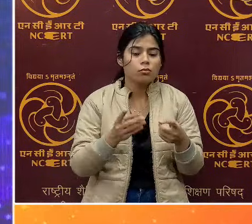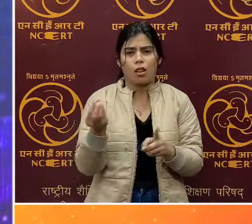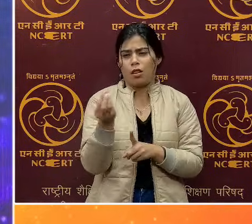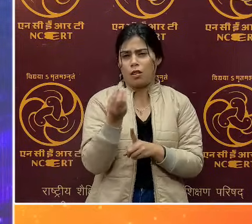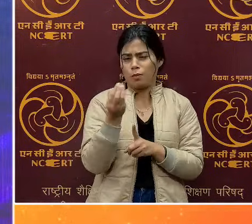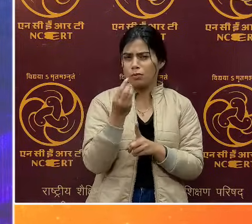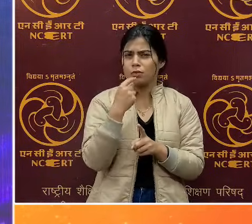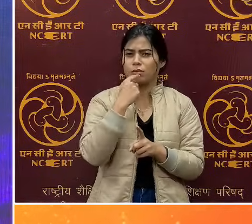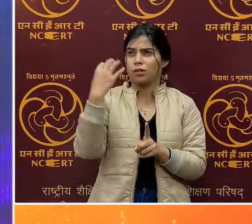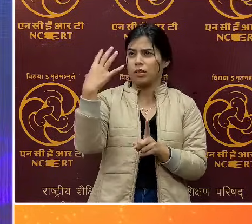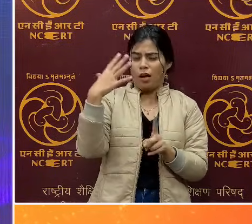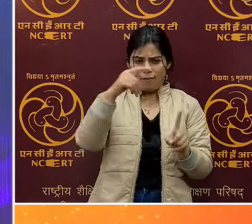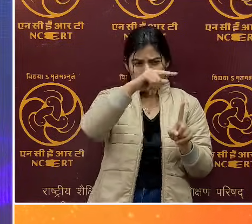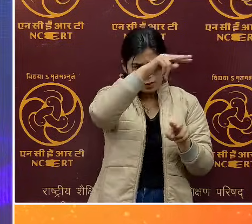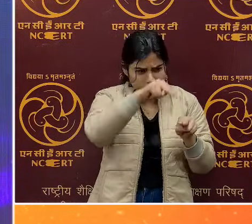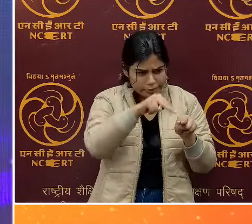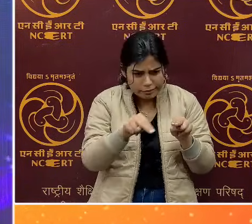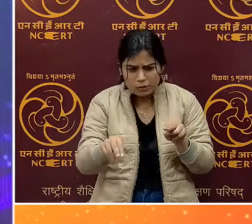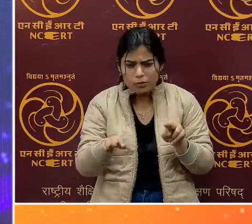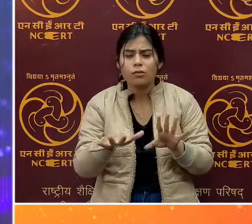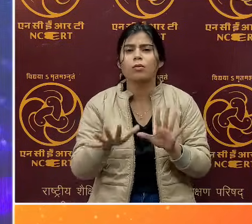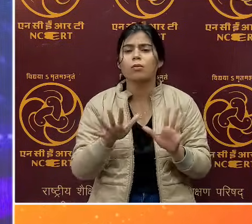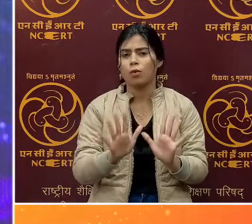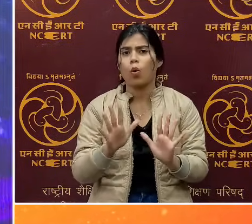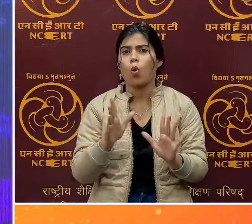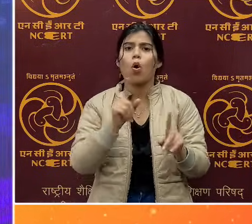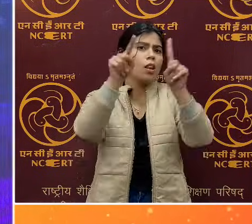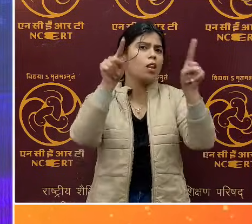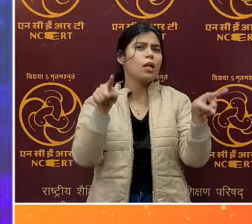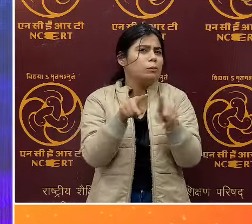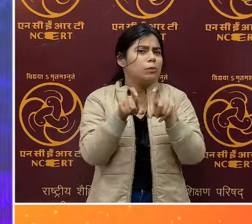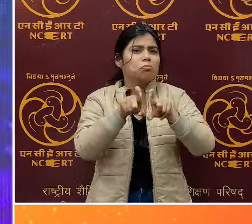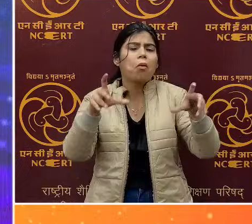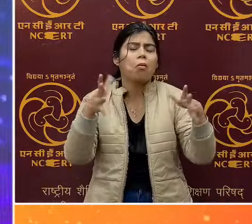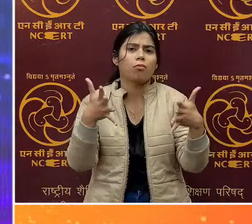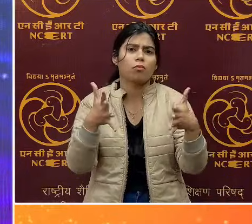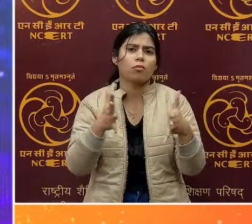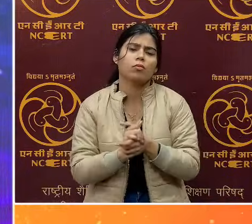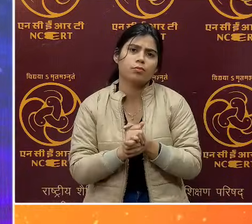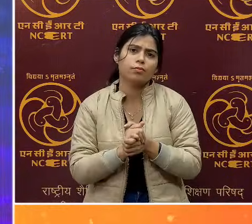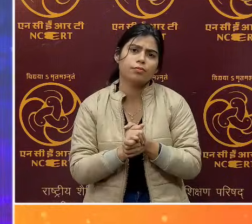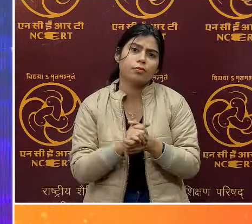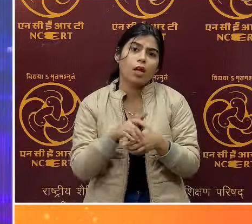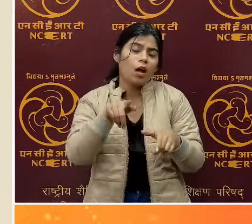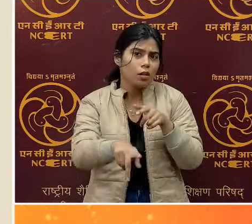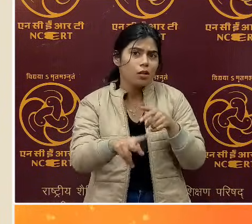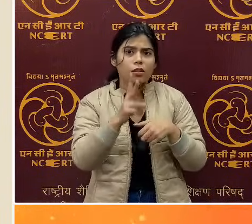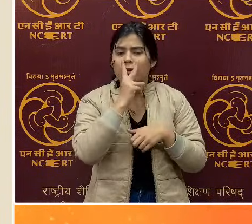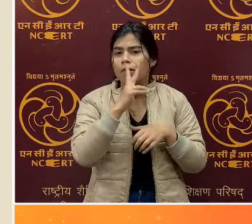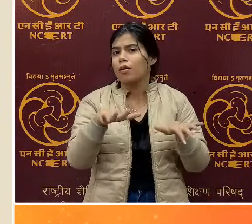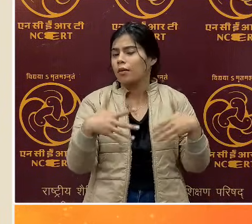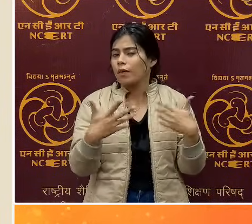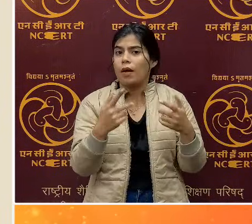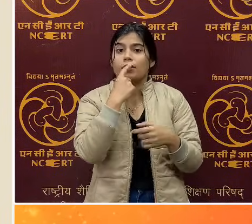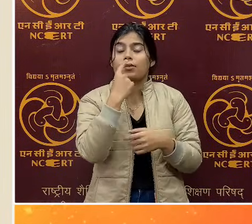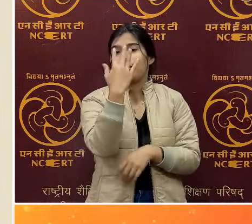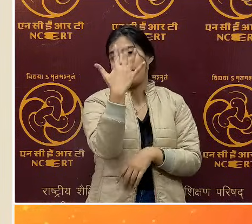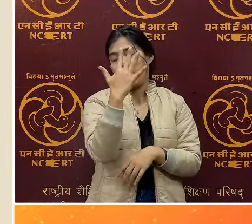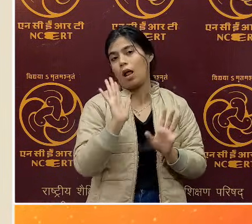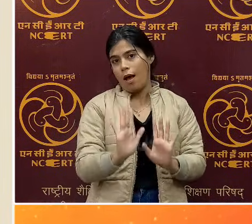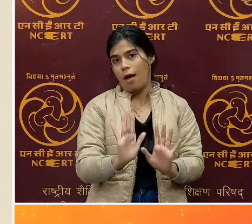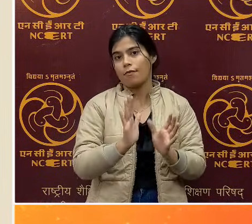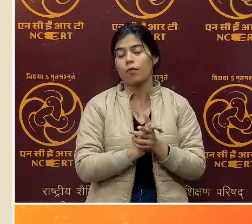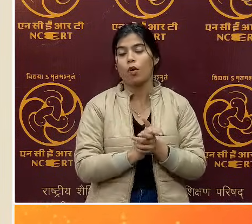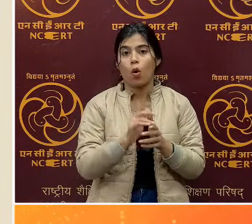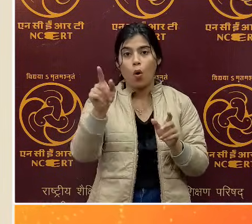of reflection is taking place, yet we don't get the image. Yes. Right? So, in this case, you see there is mirror also